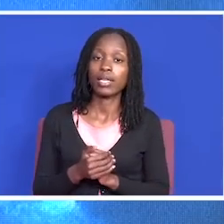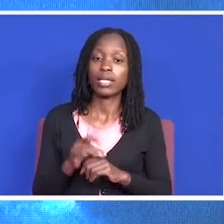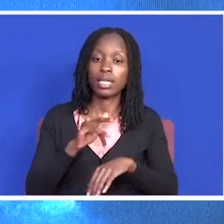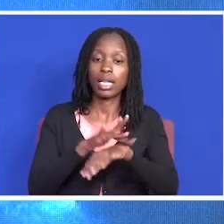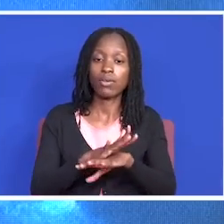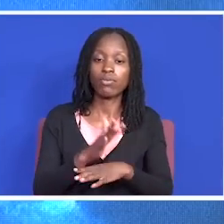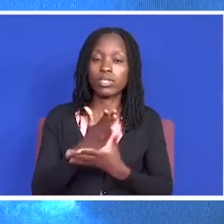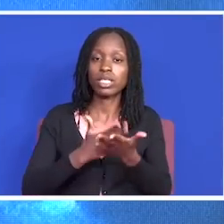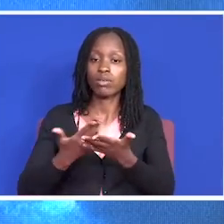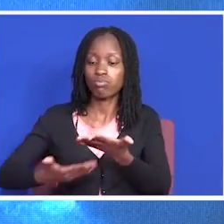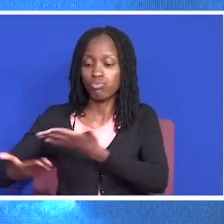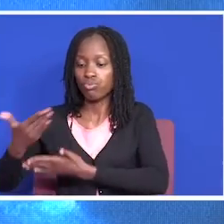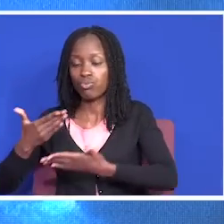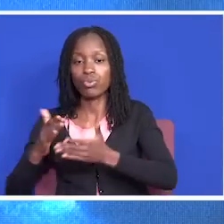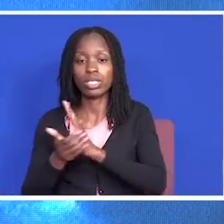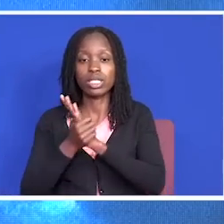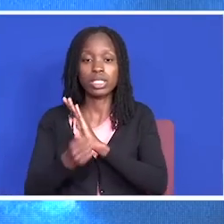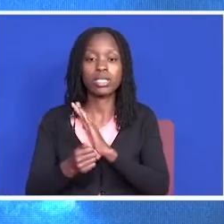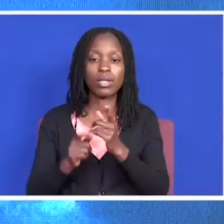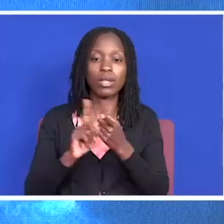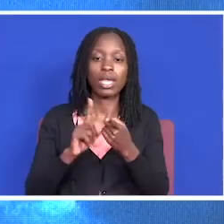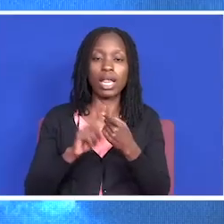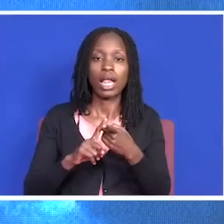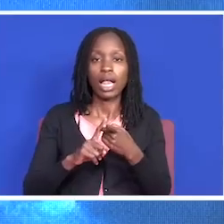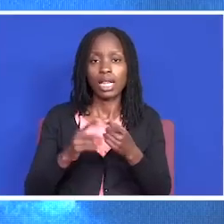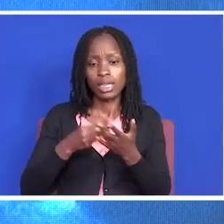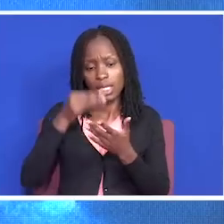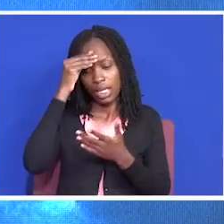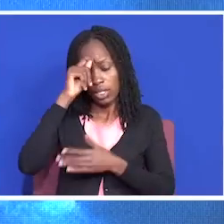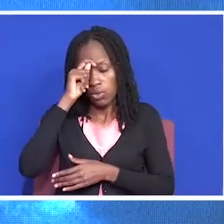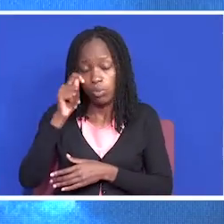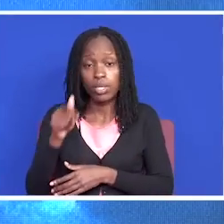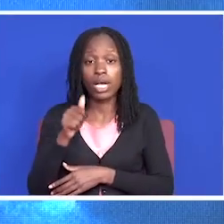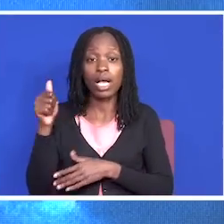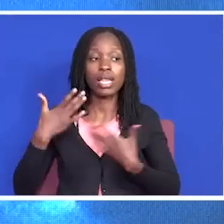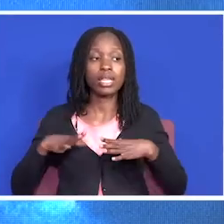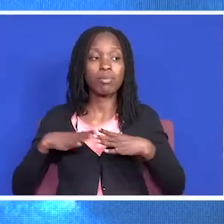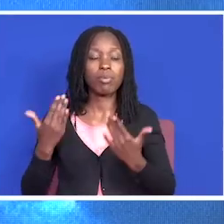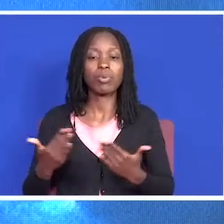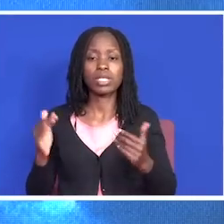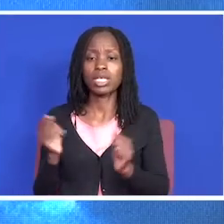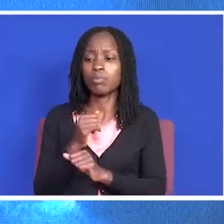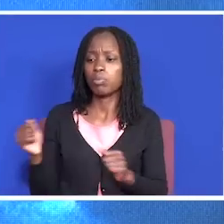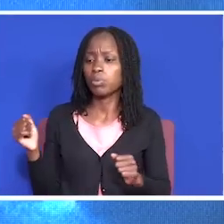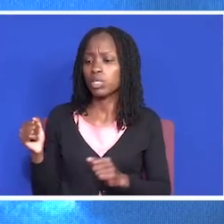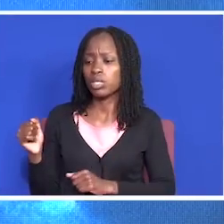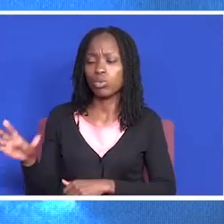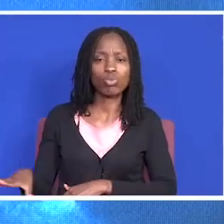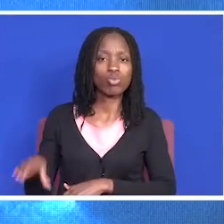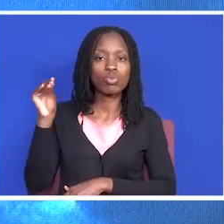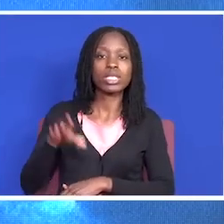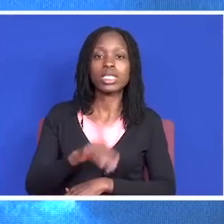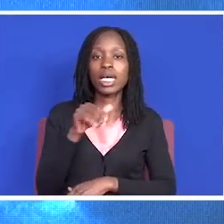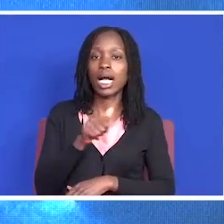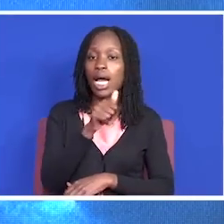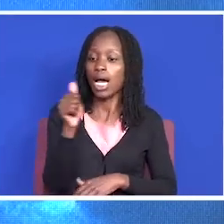several interpersonal skills. For example, learning to respect other people's property. You cannot just pick your sister's